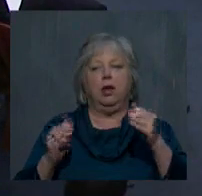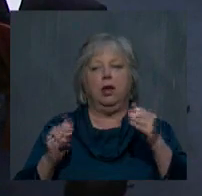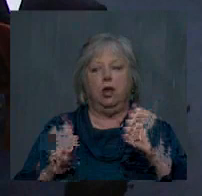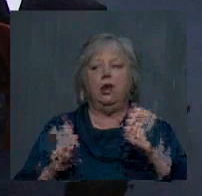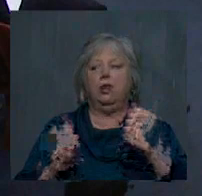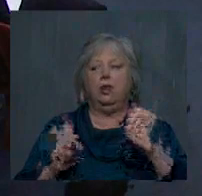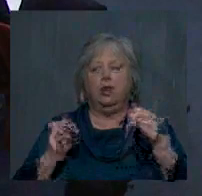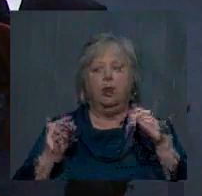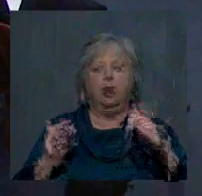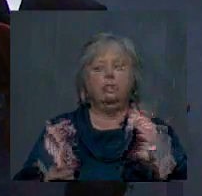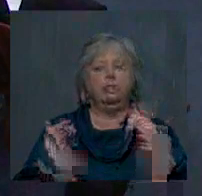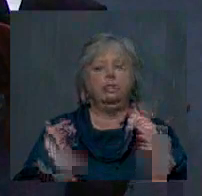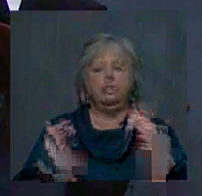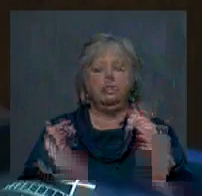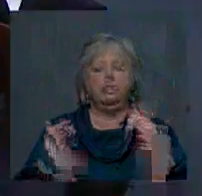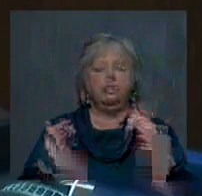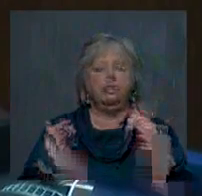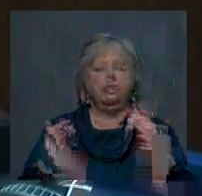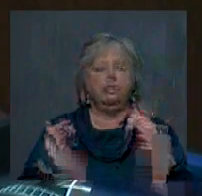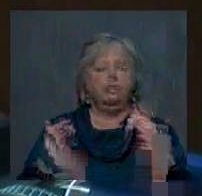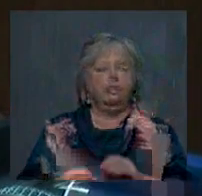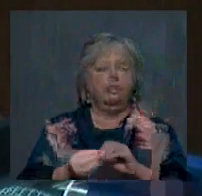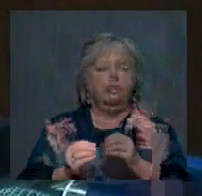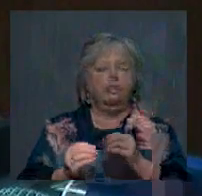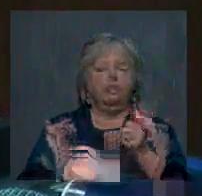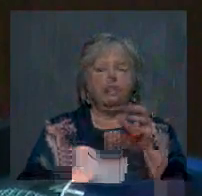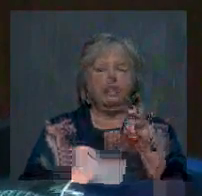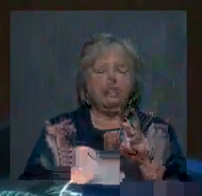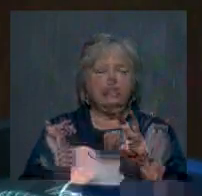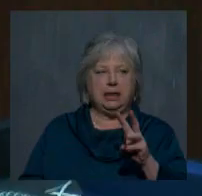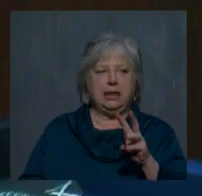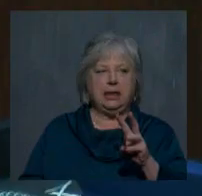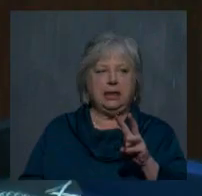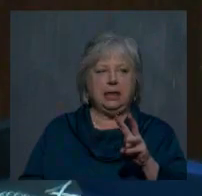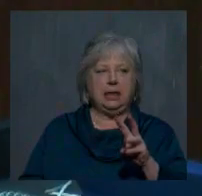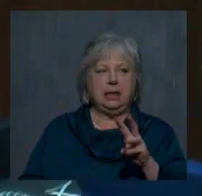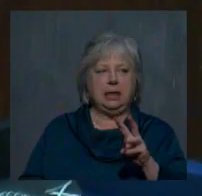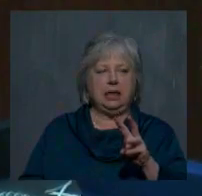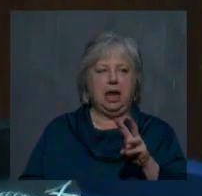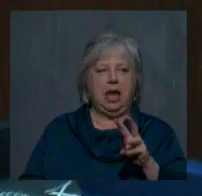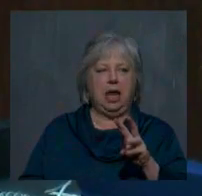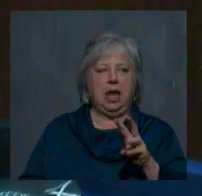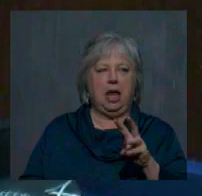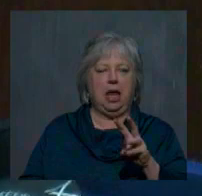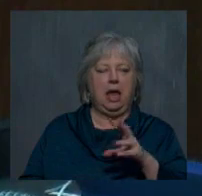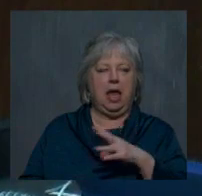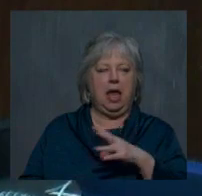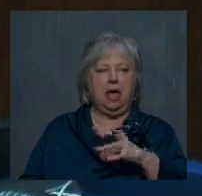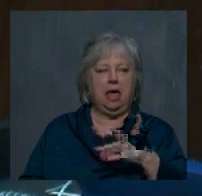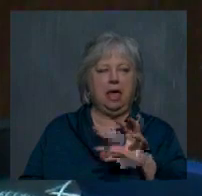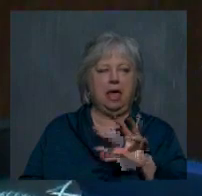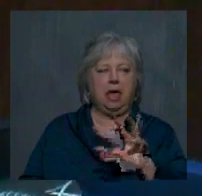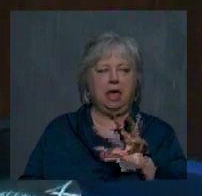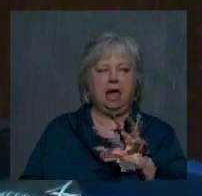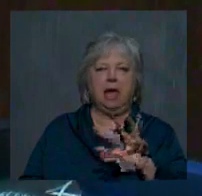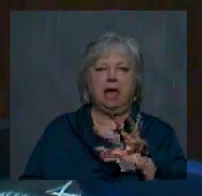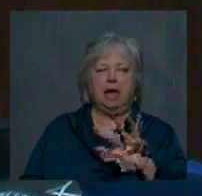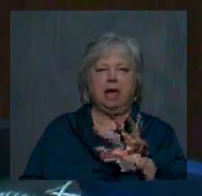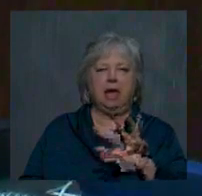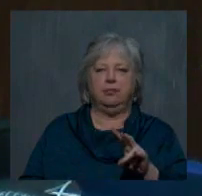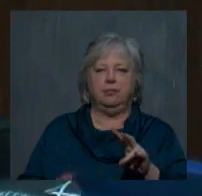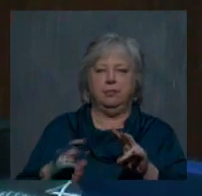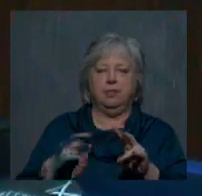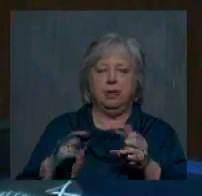those, go Item 16 and 17 more.